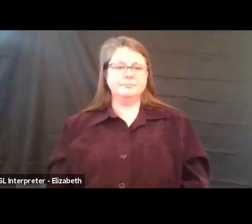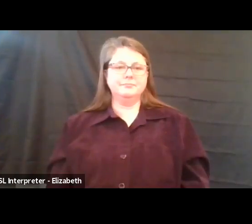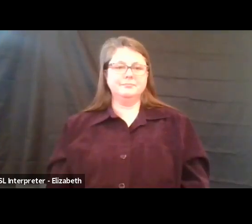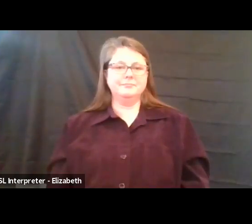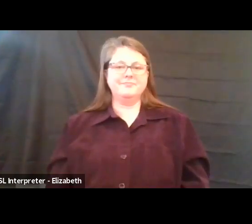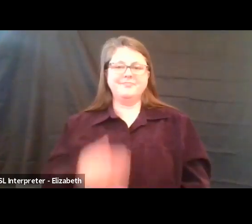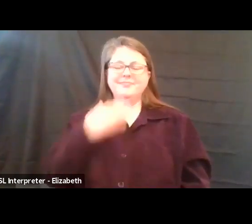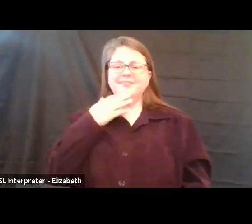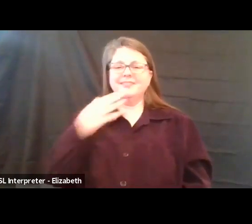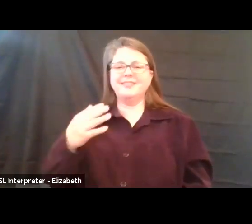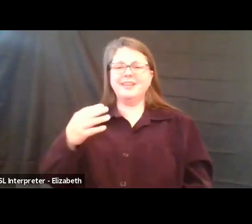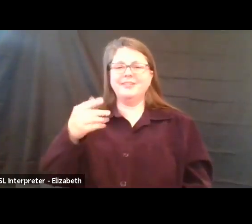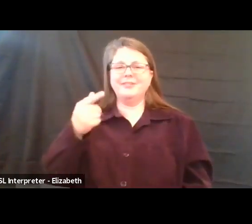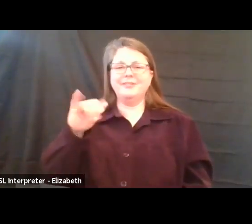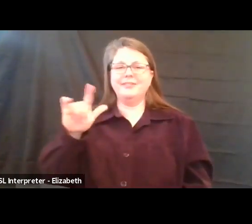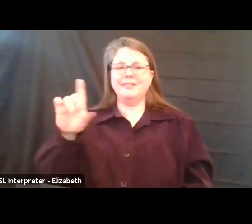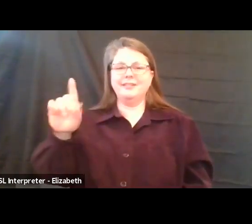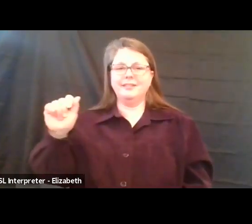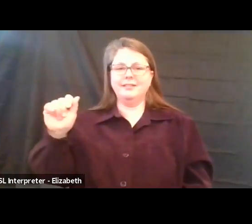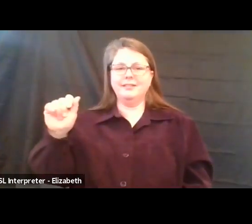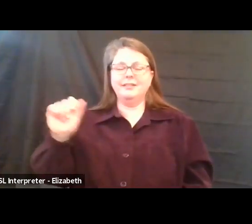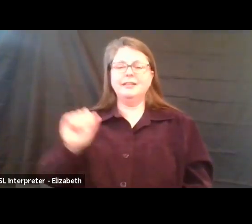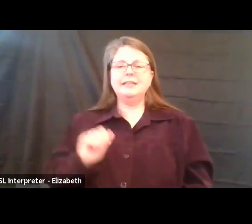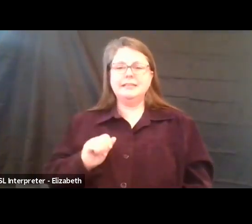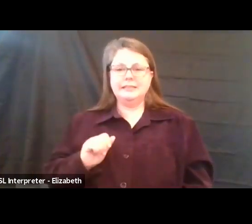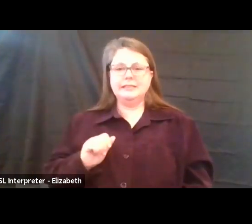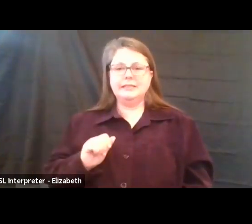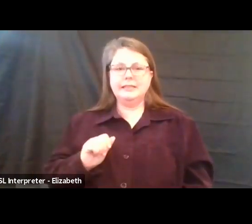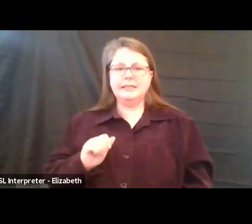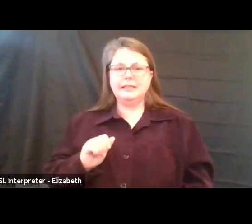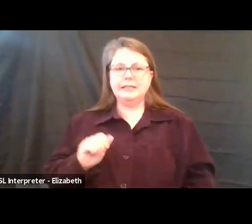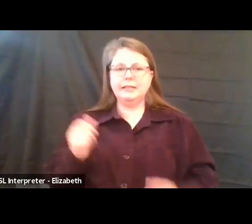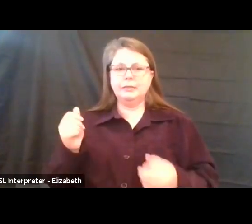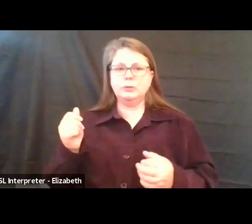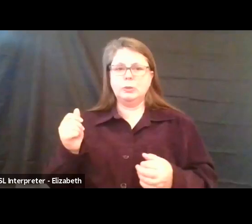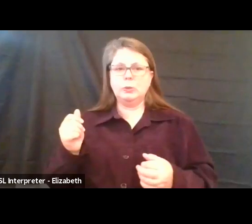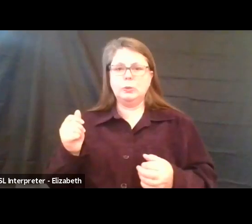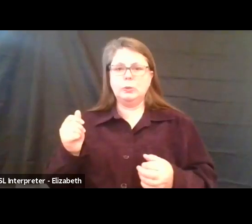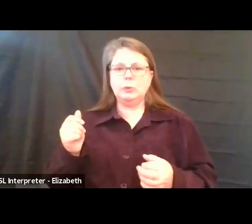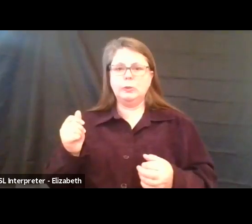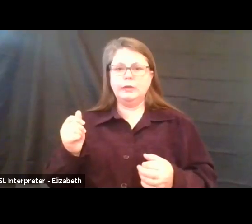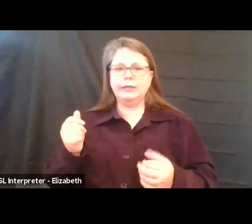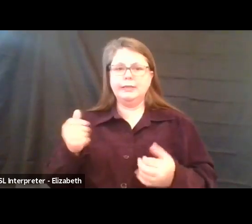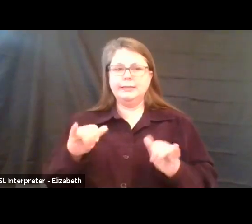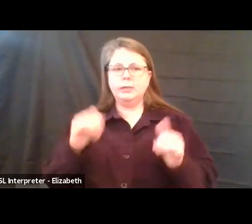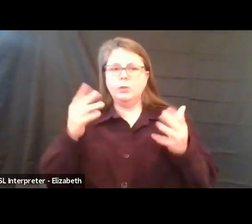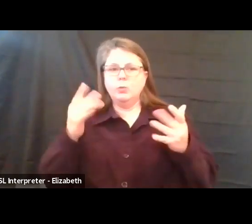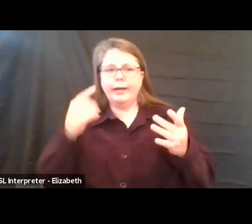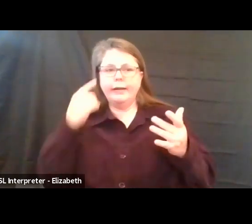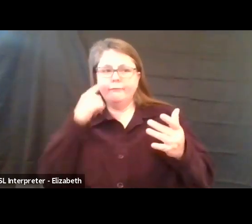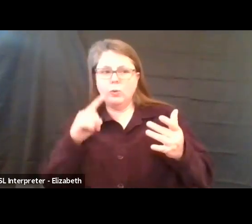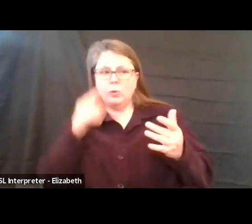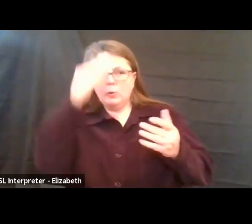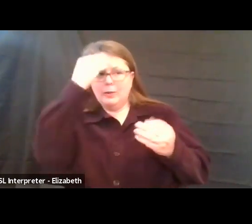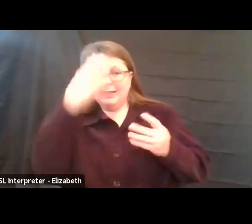you, Hilda. And I'm still waiting to get switched to simultaneous. Hannah?